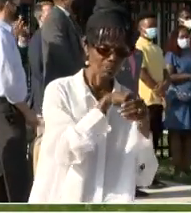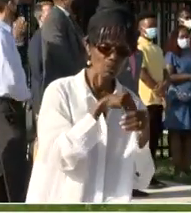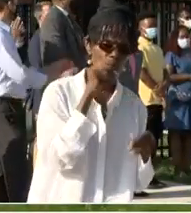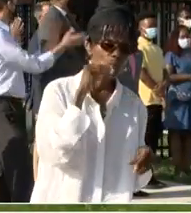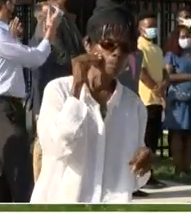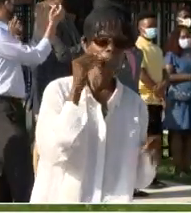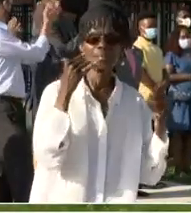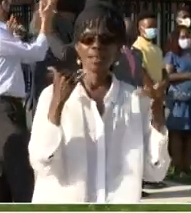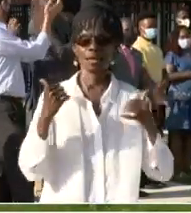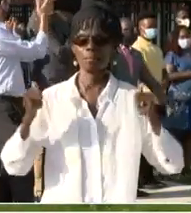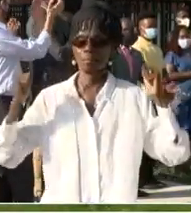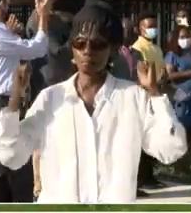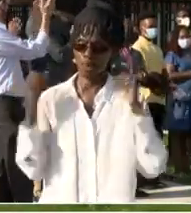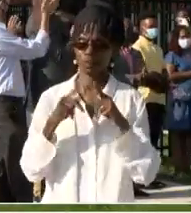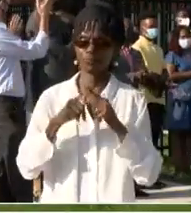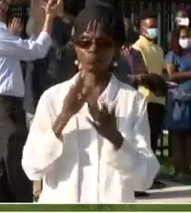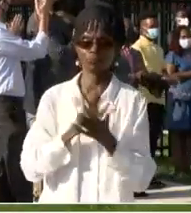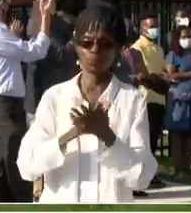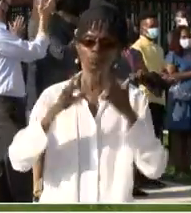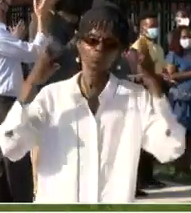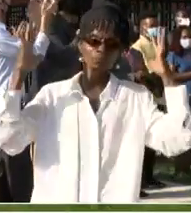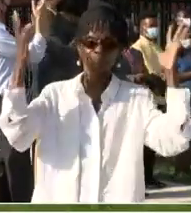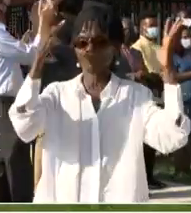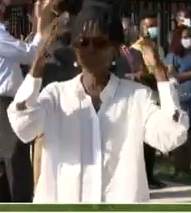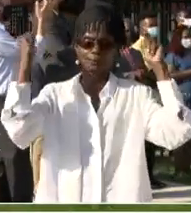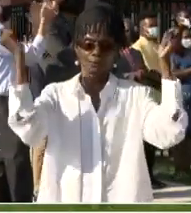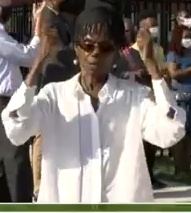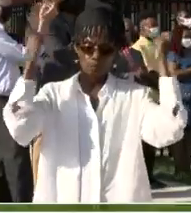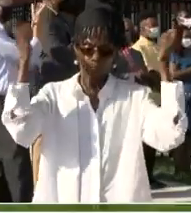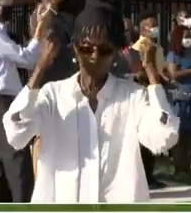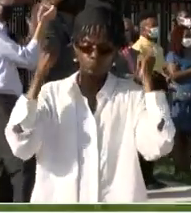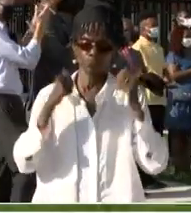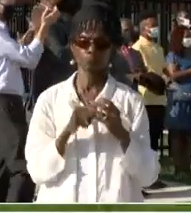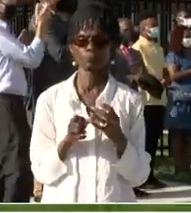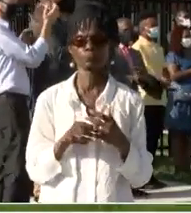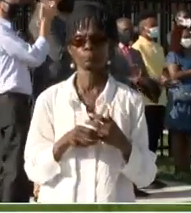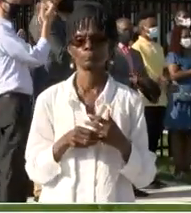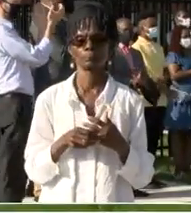and administration here a big round of applause.